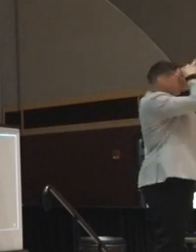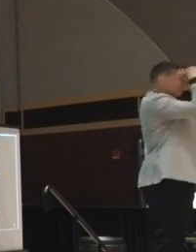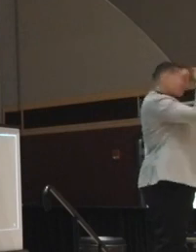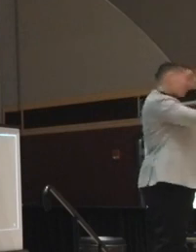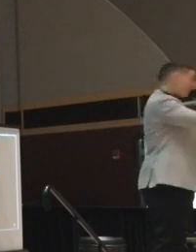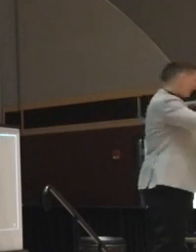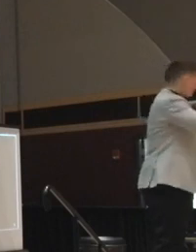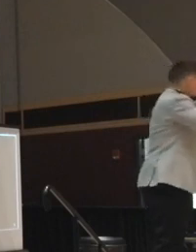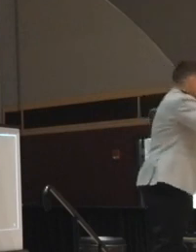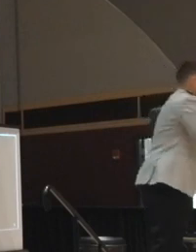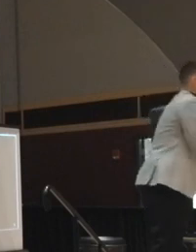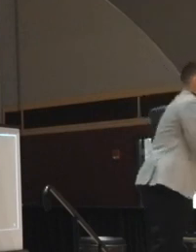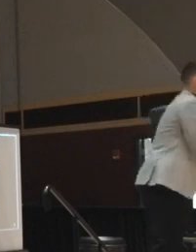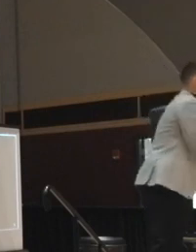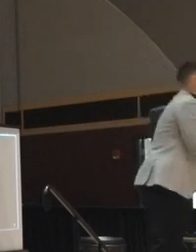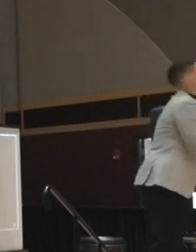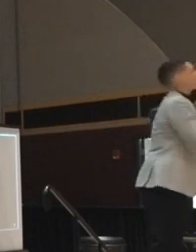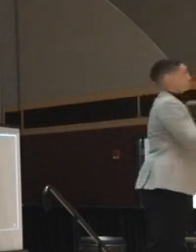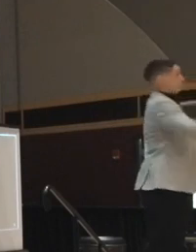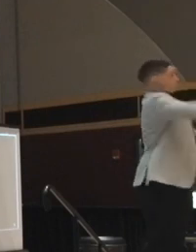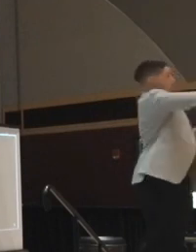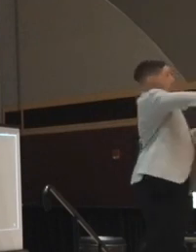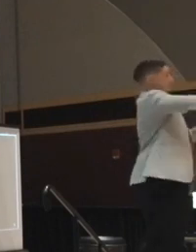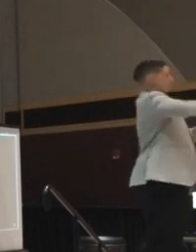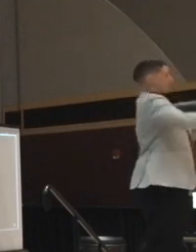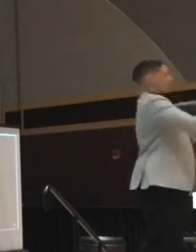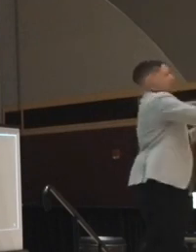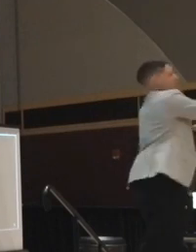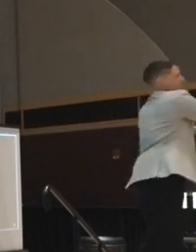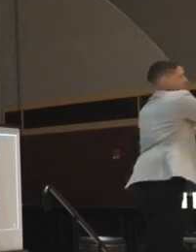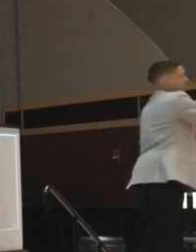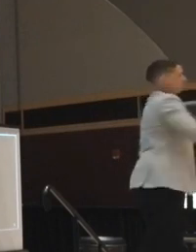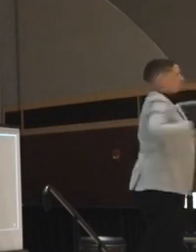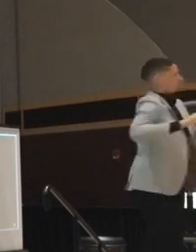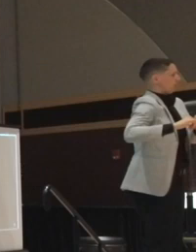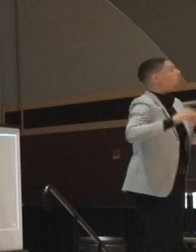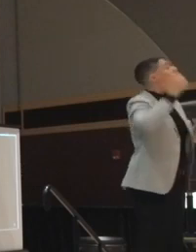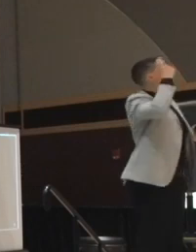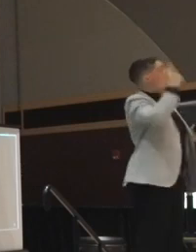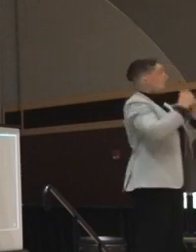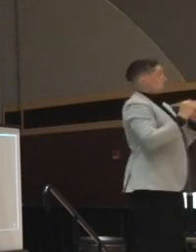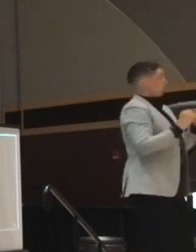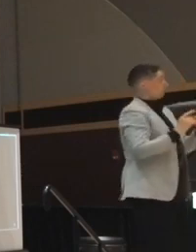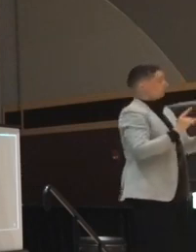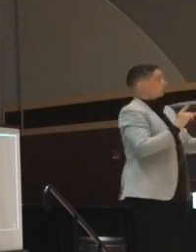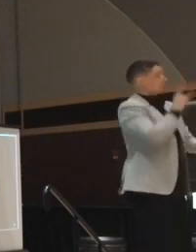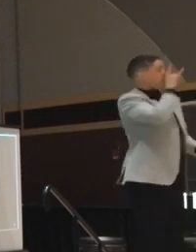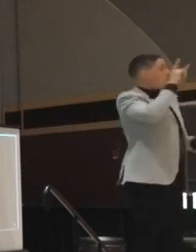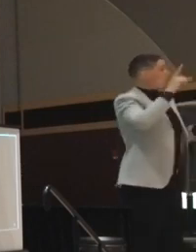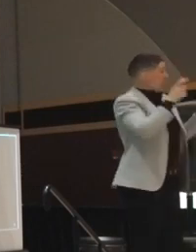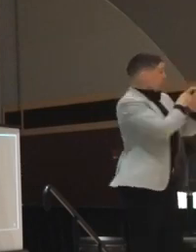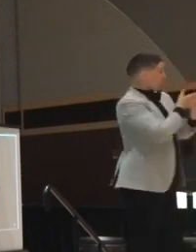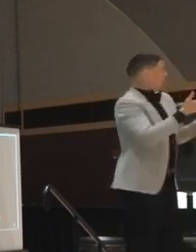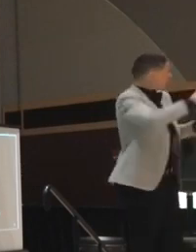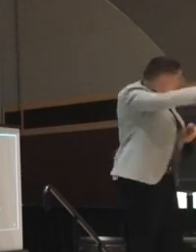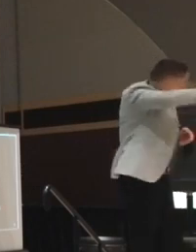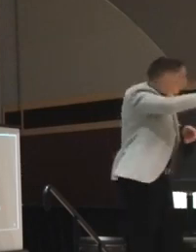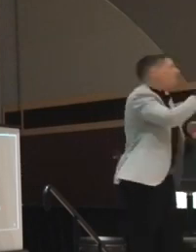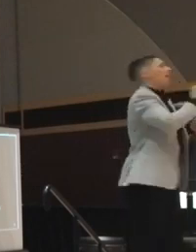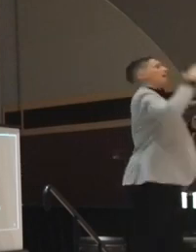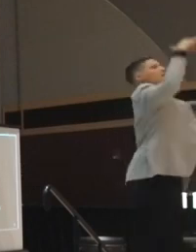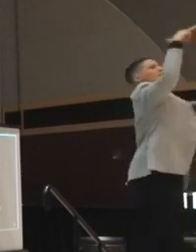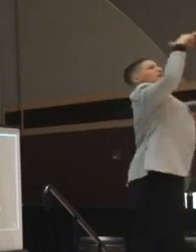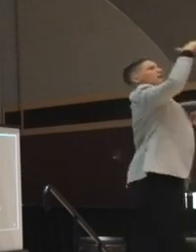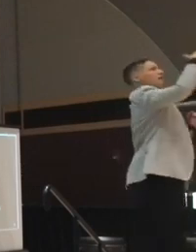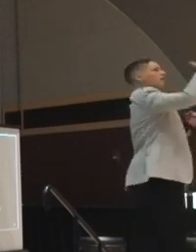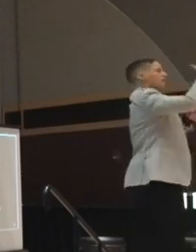anymore because we've taken the welding classes out. Now we know how to make more fancier stuff like landing gear for airplanes.